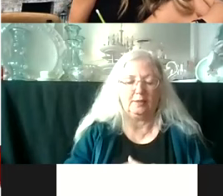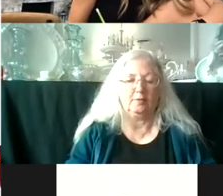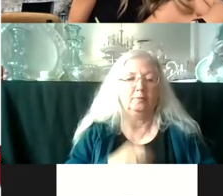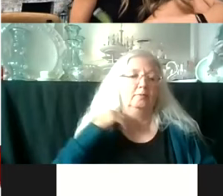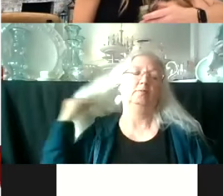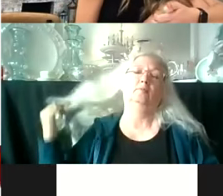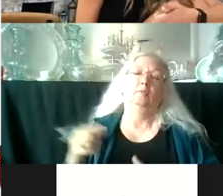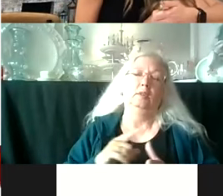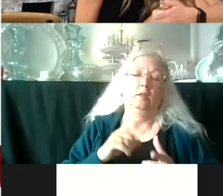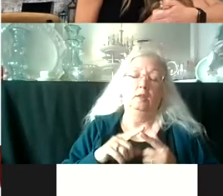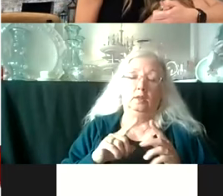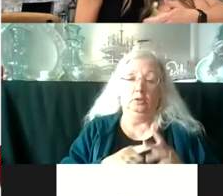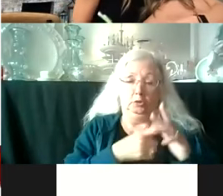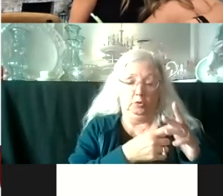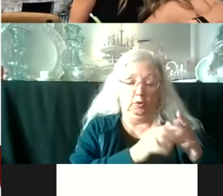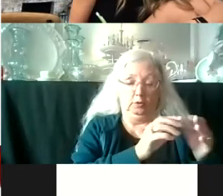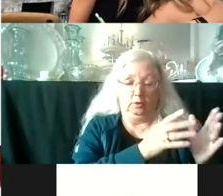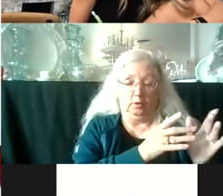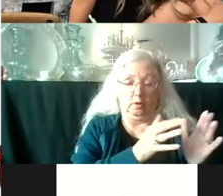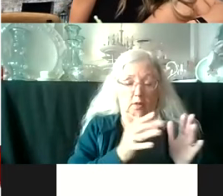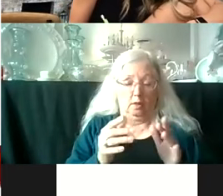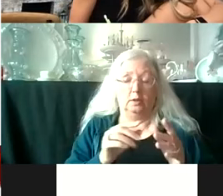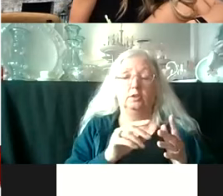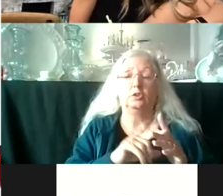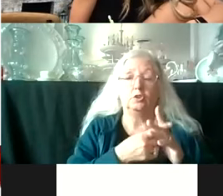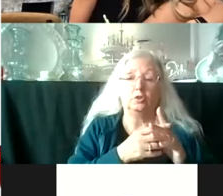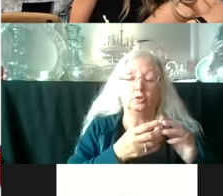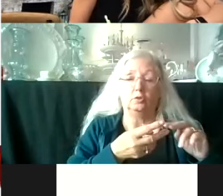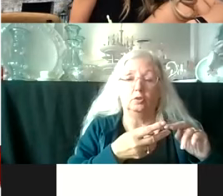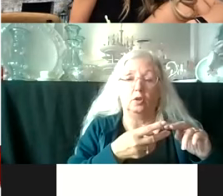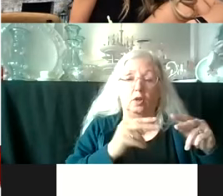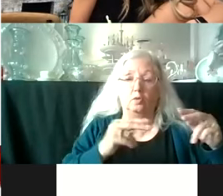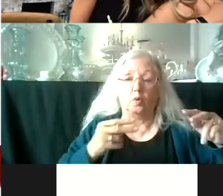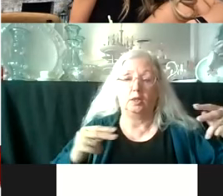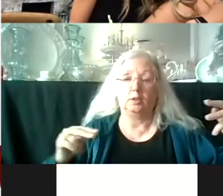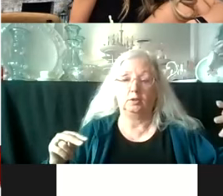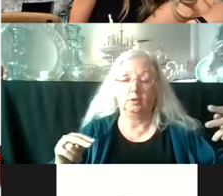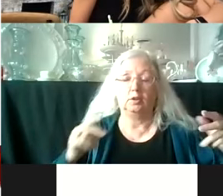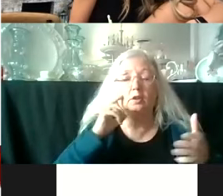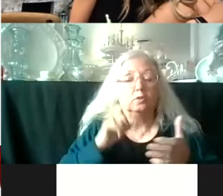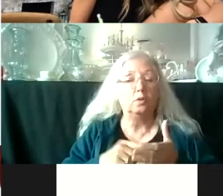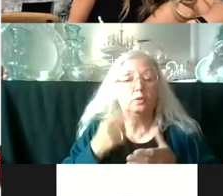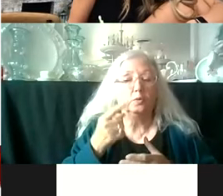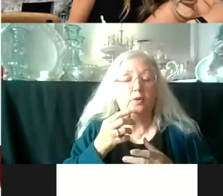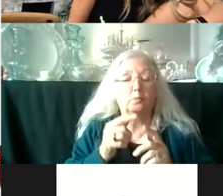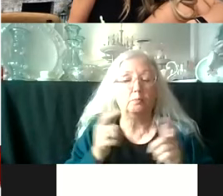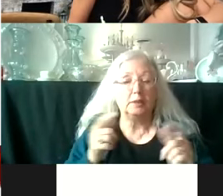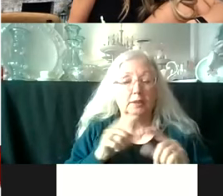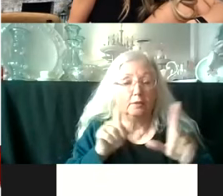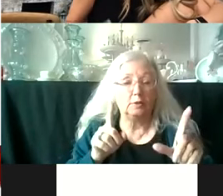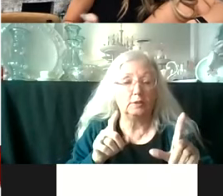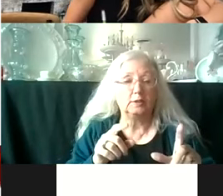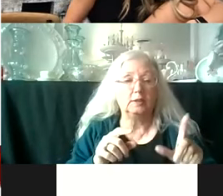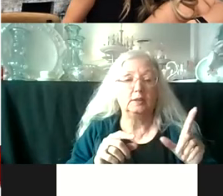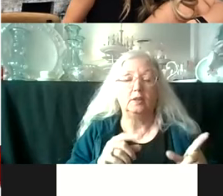Once it initiates, then it starts to unwind. But notice here that one of the big differences between the two is here it